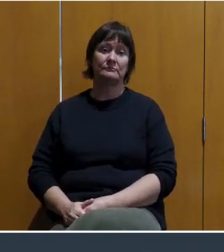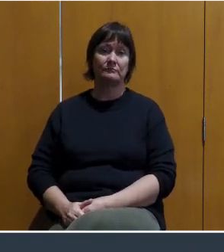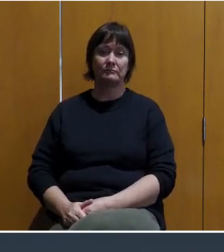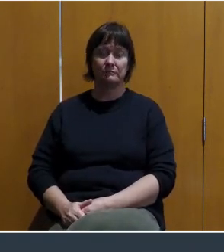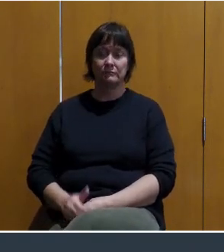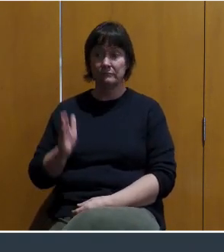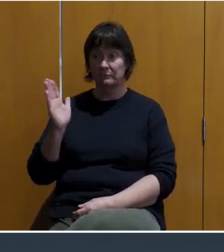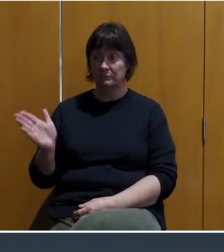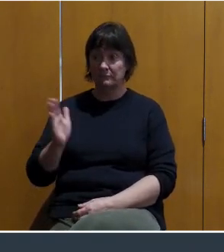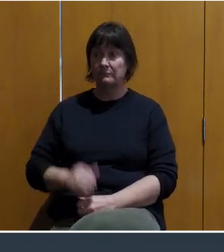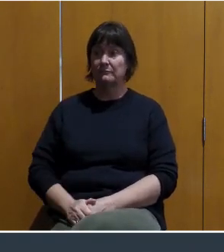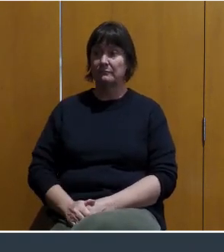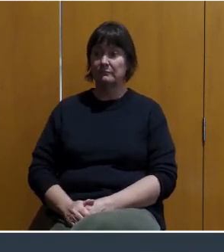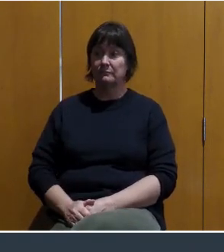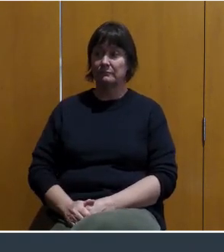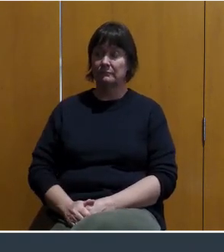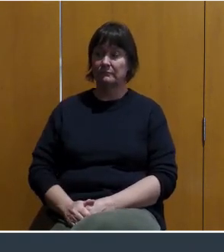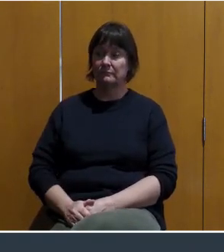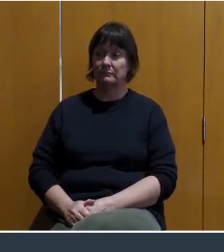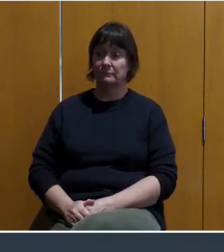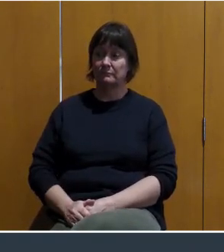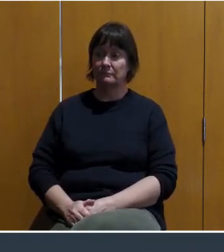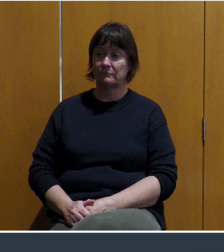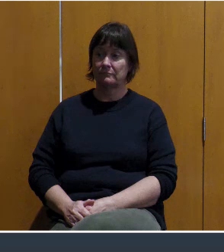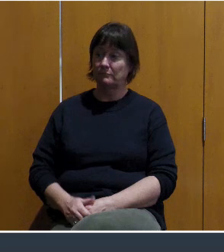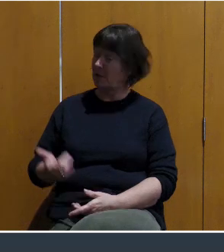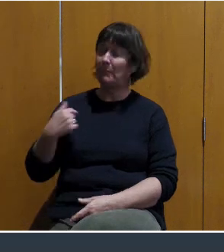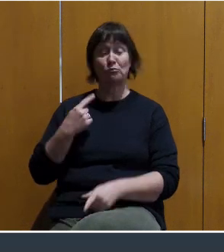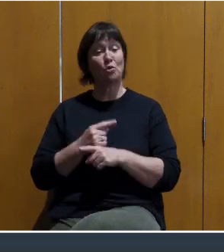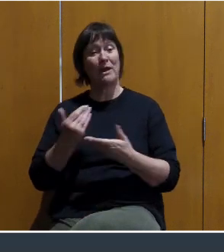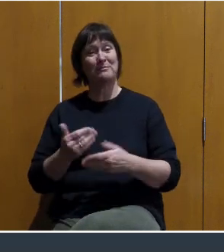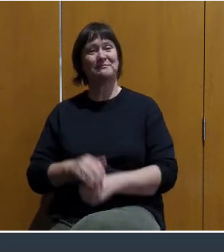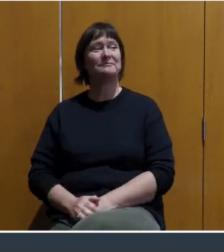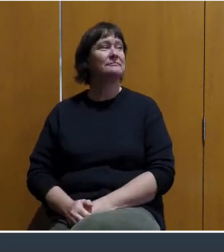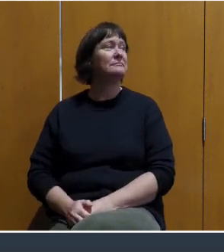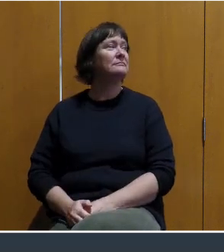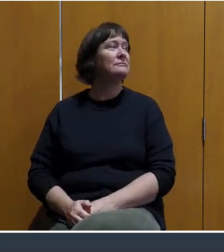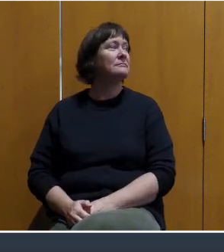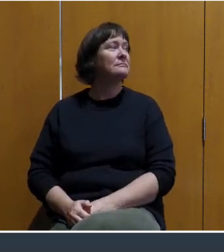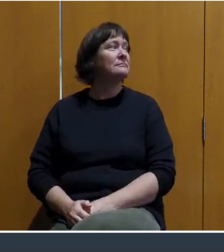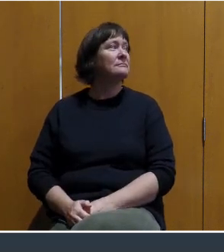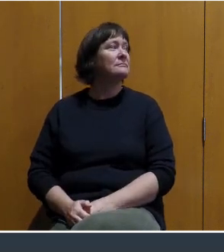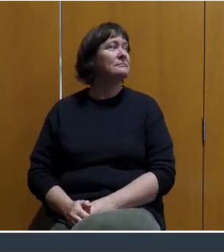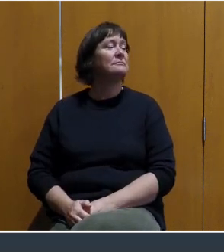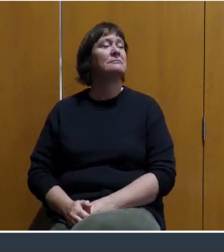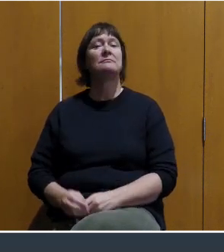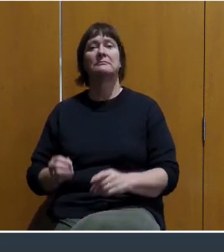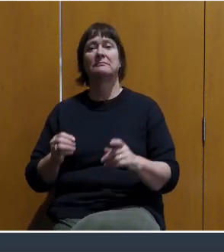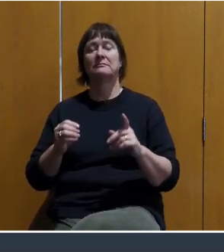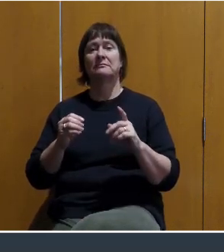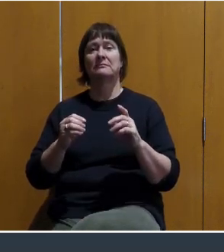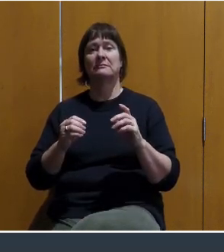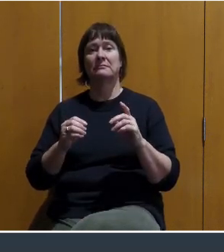Councillor Crystal, would you like to speak now or reserve your right to speak? No, I'm happy to speak now. I think the Deputy Mayor's pretty